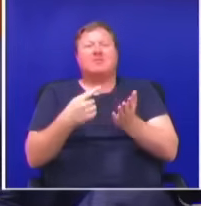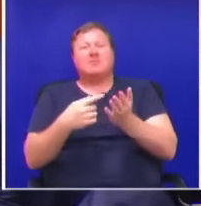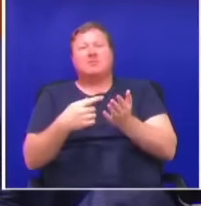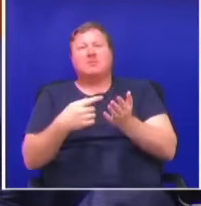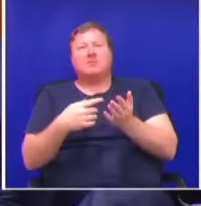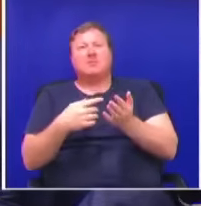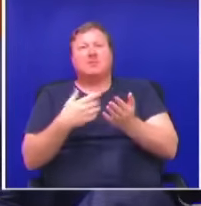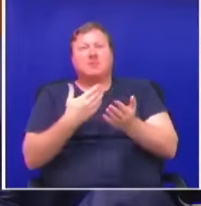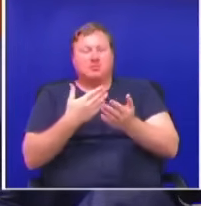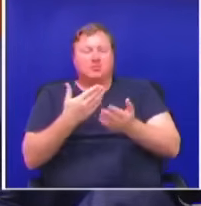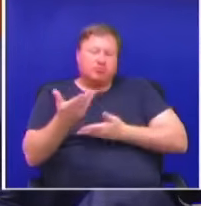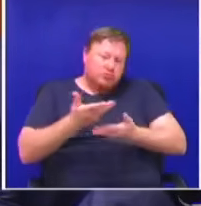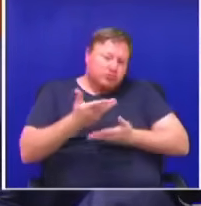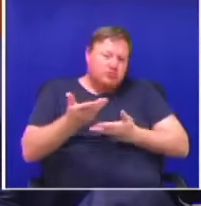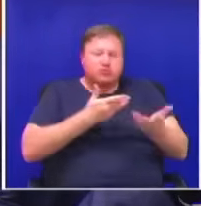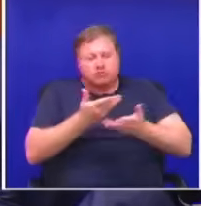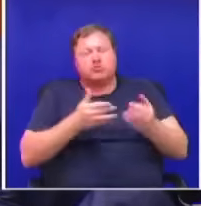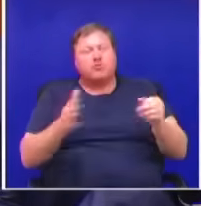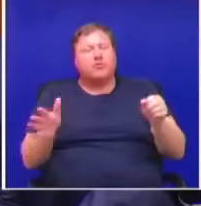deployee?